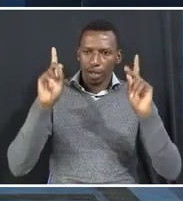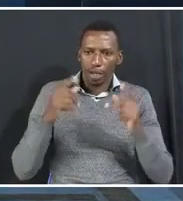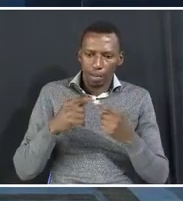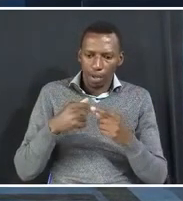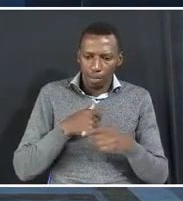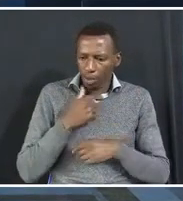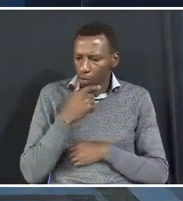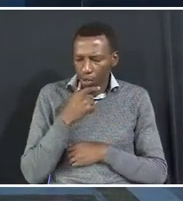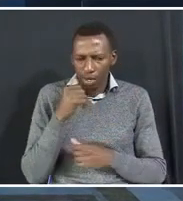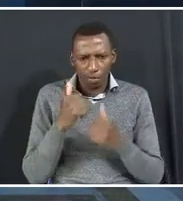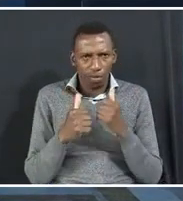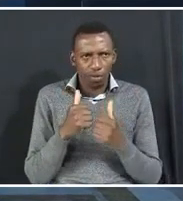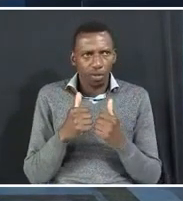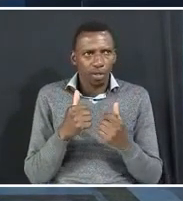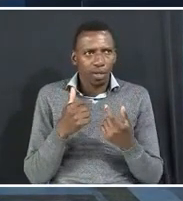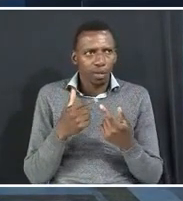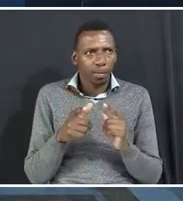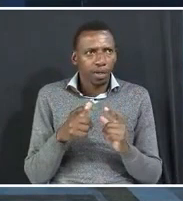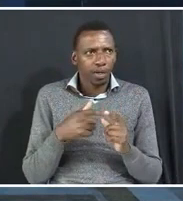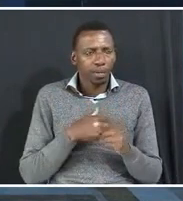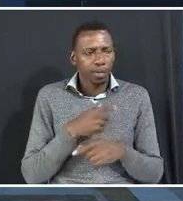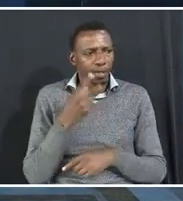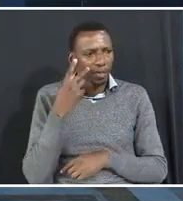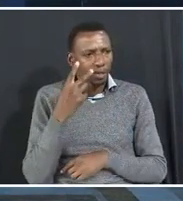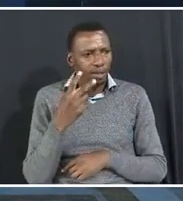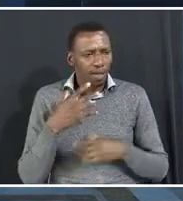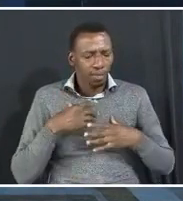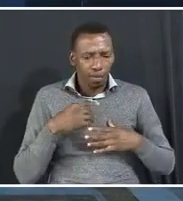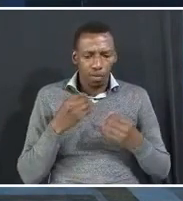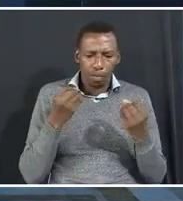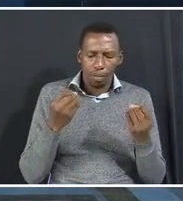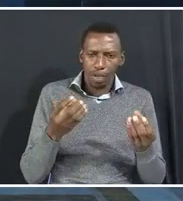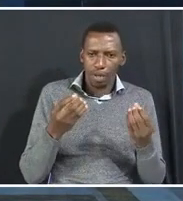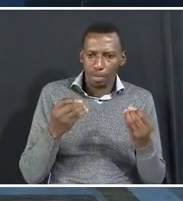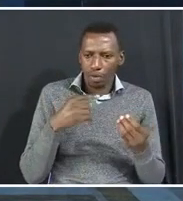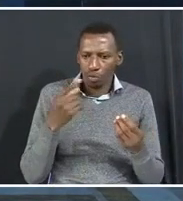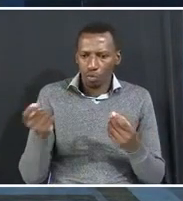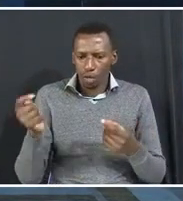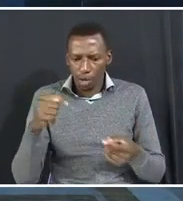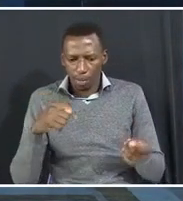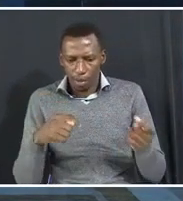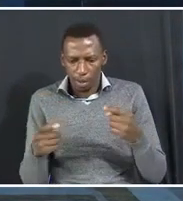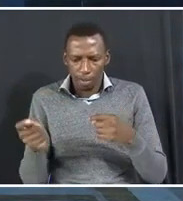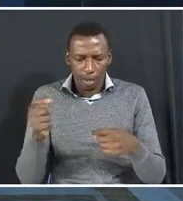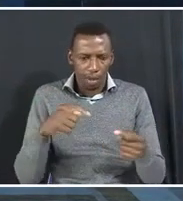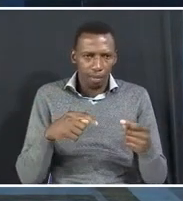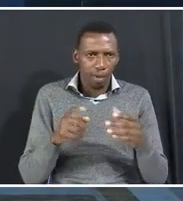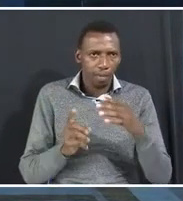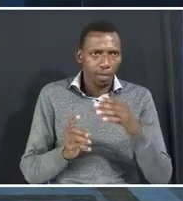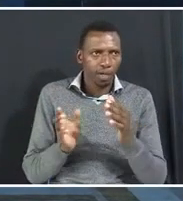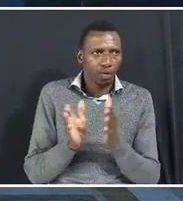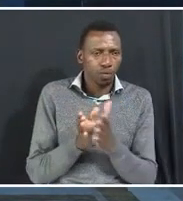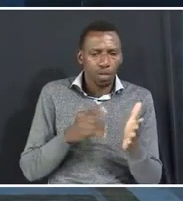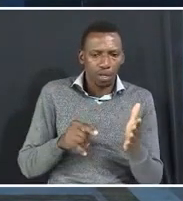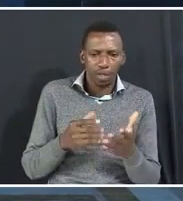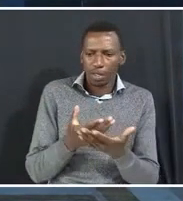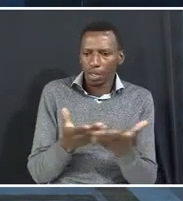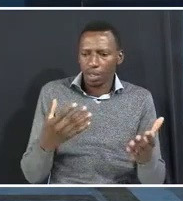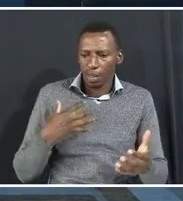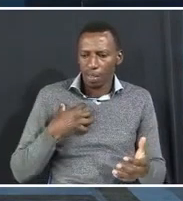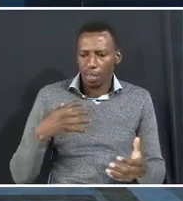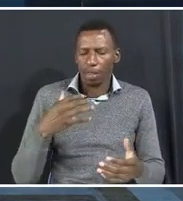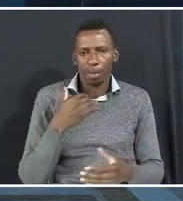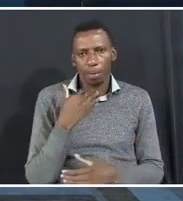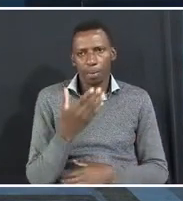But I realized that many of the people who come and minister with us, they are not the rich. It's just that they